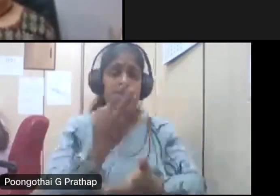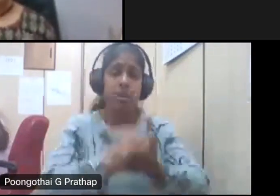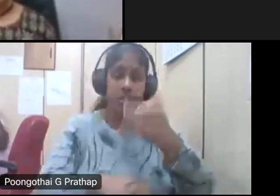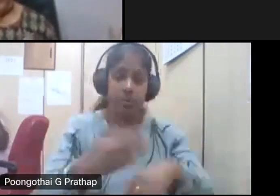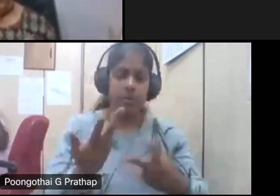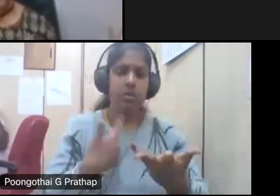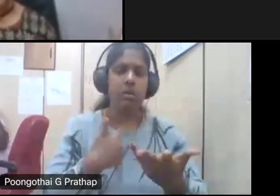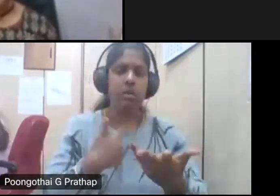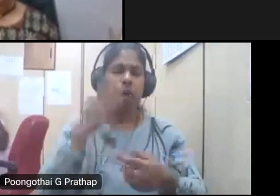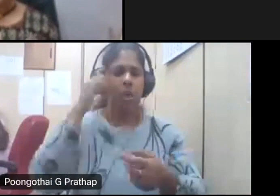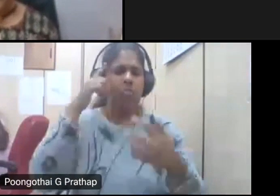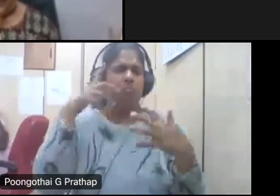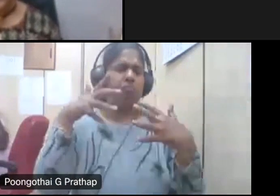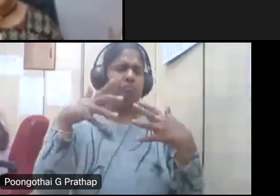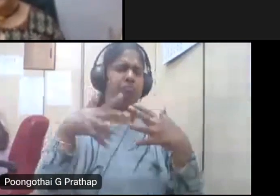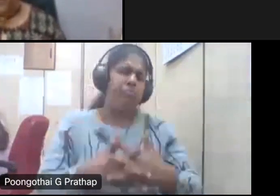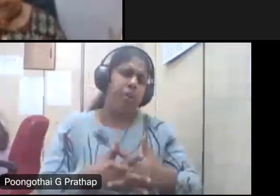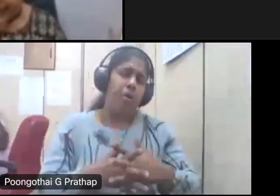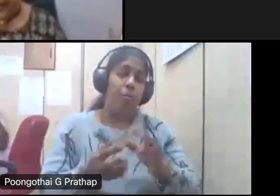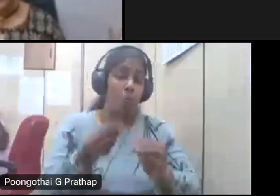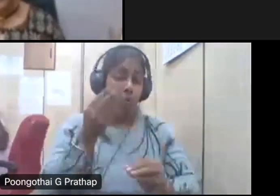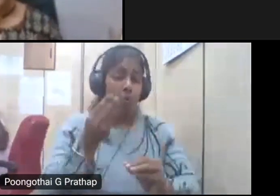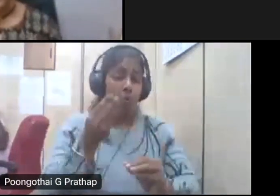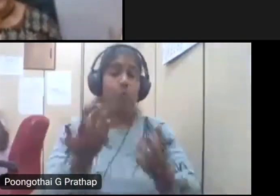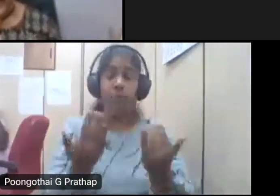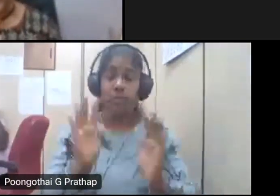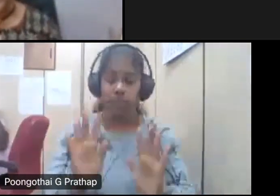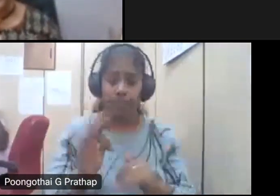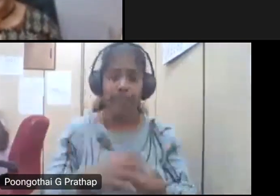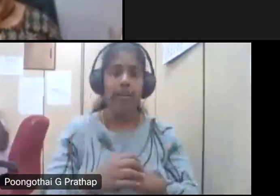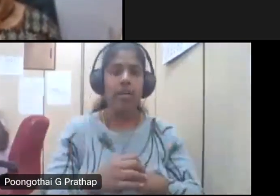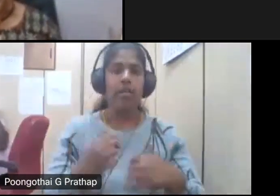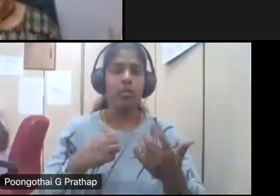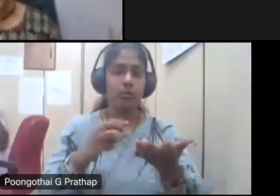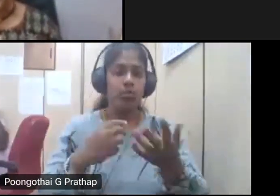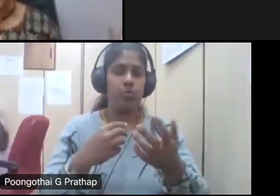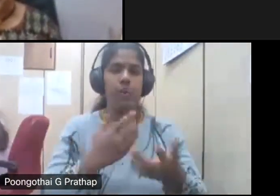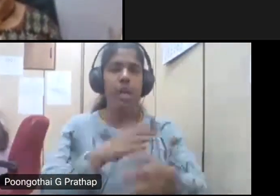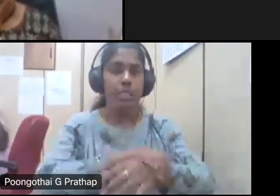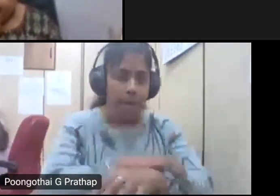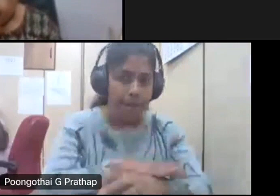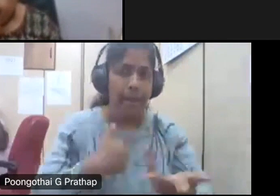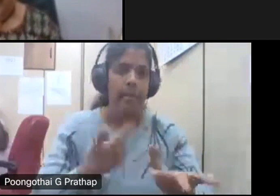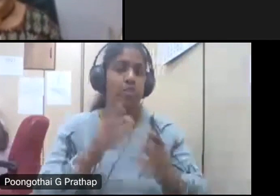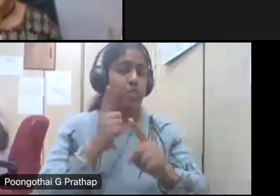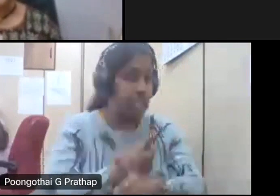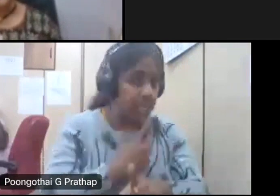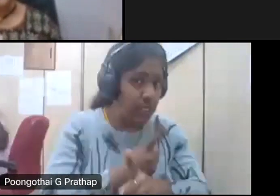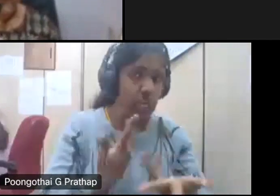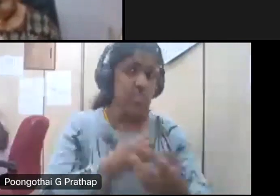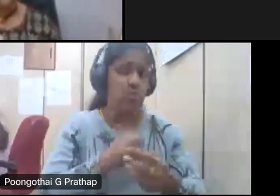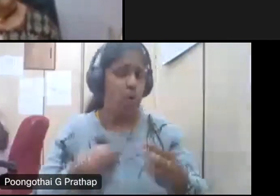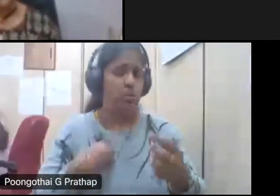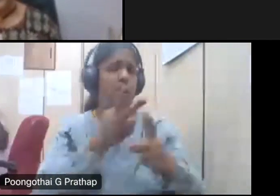depression. We all, the medics, paramedics, therapists, educators,